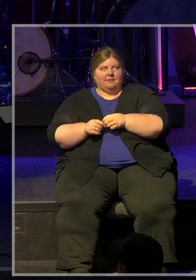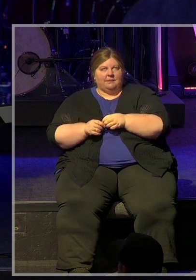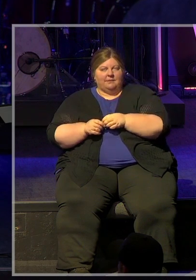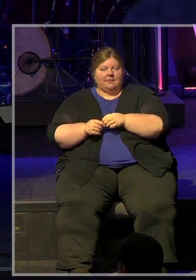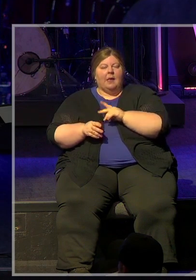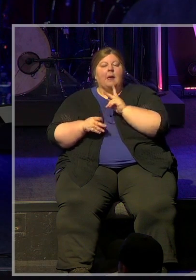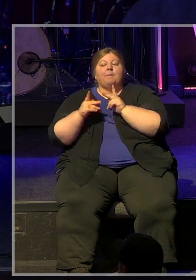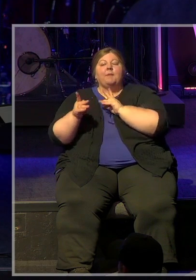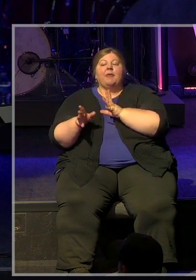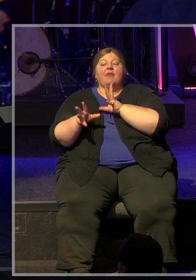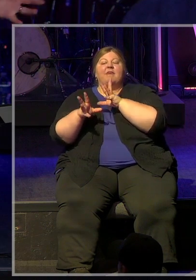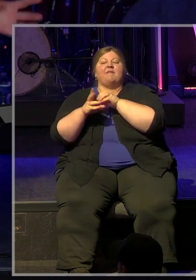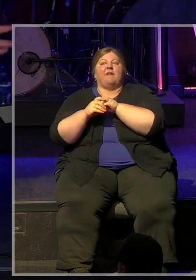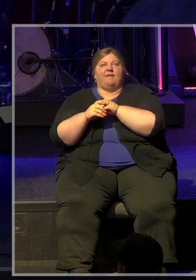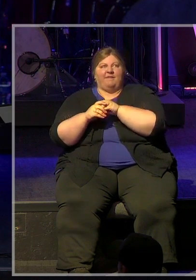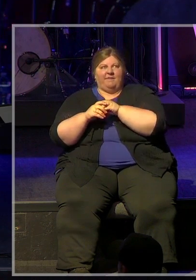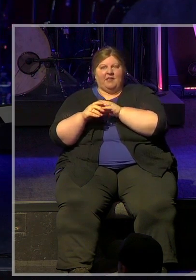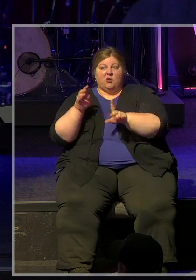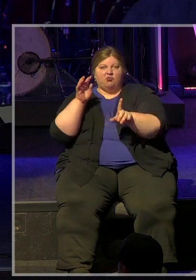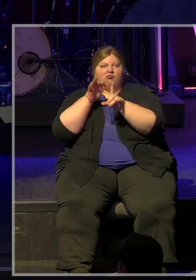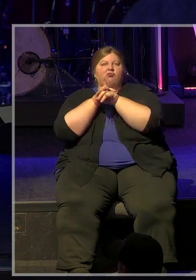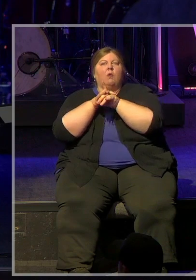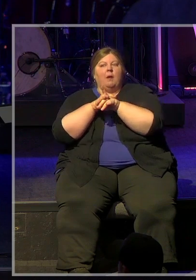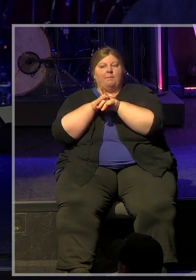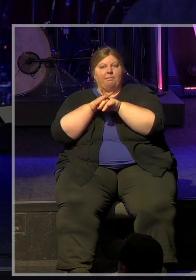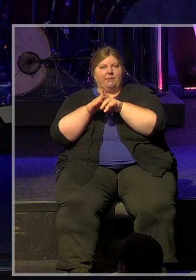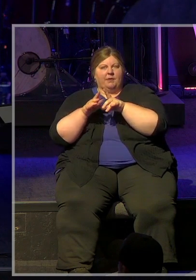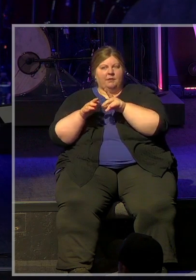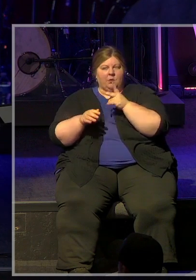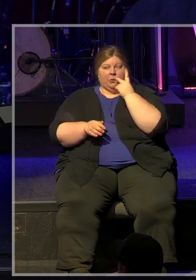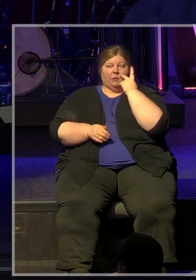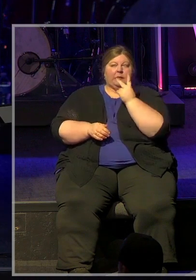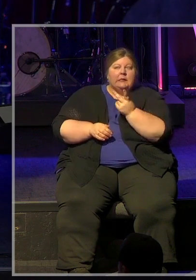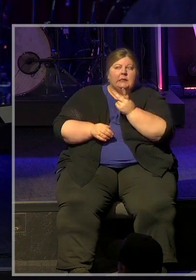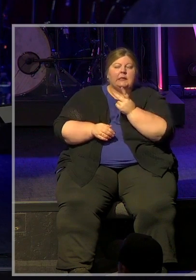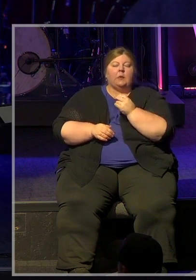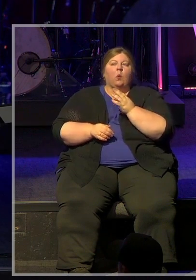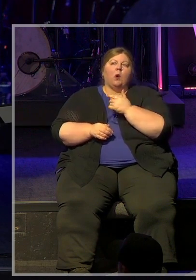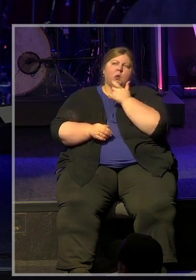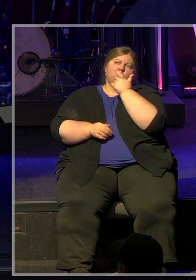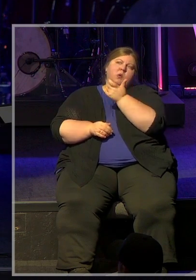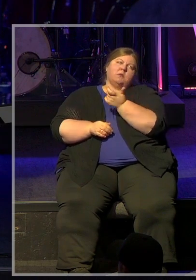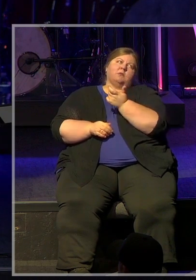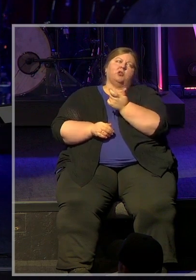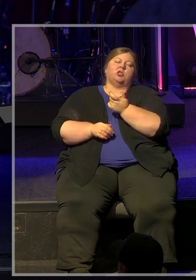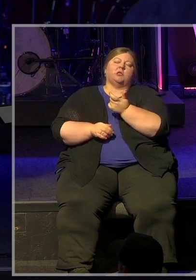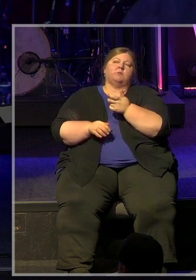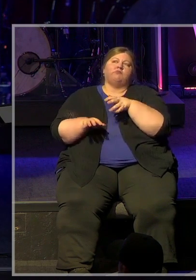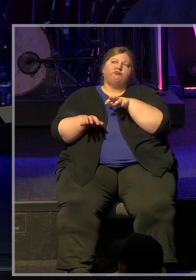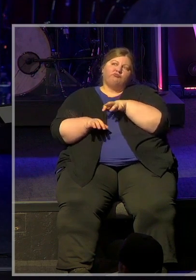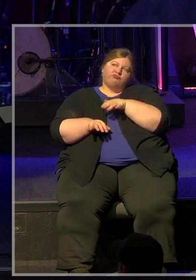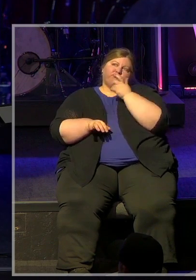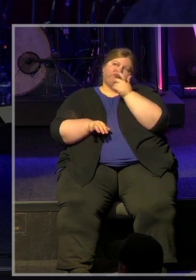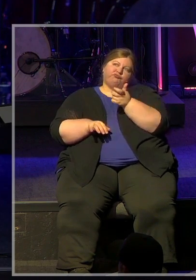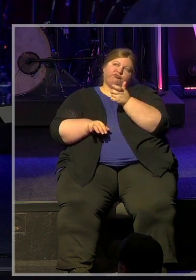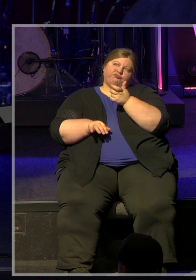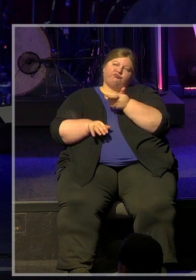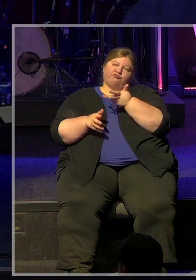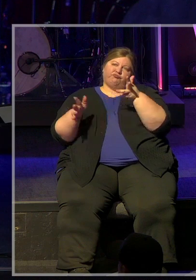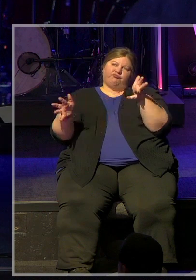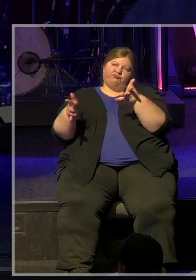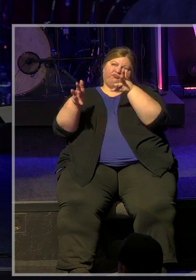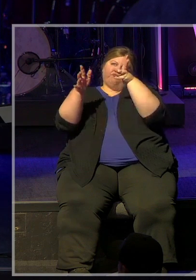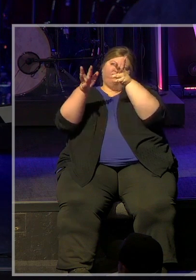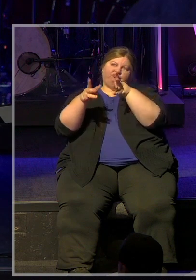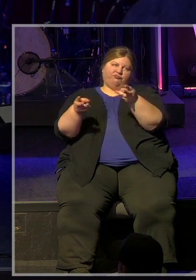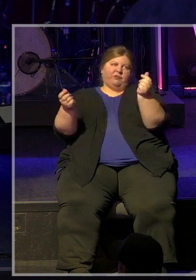people participate in, like you show up or you witness or you watch. It's more passive. It's like, ta-da, here it is, and then it goes